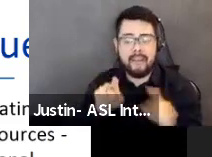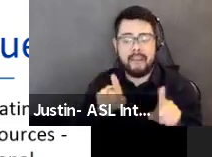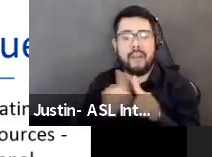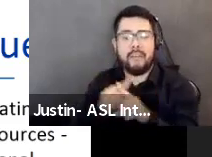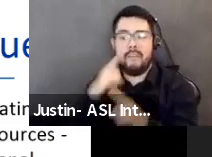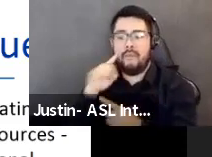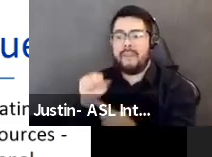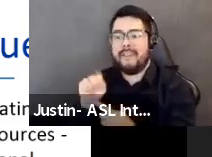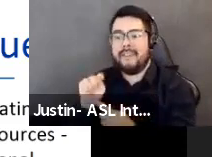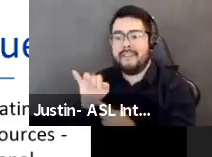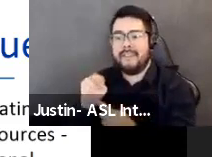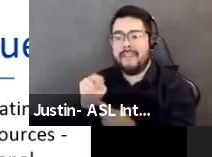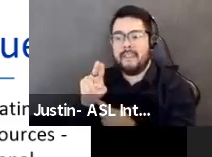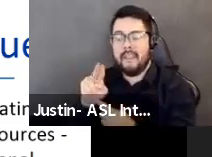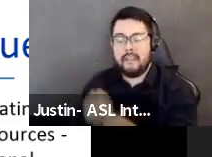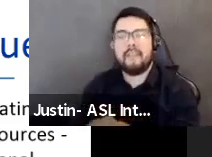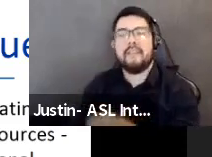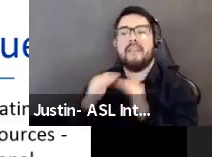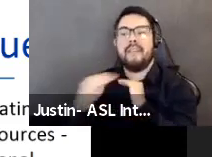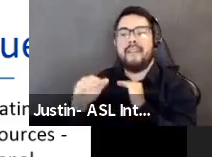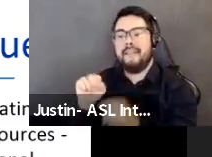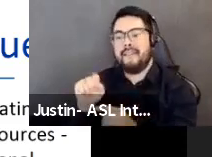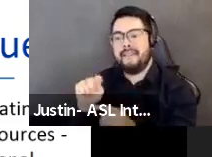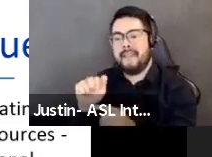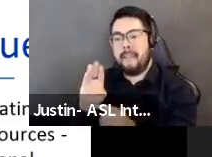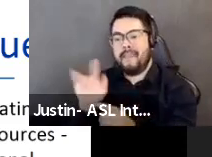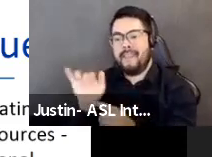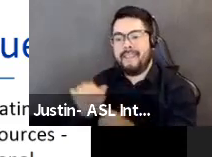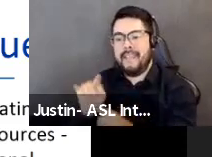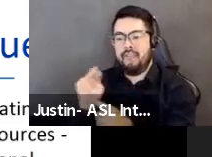stimulus stabilization funds